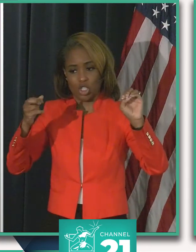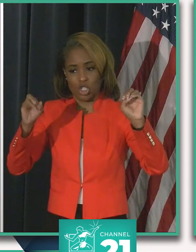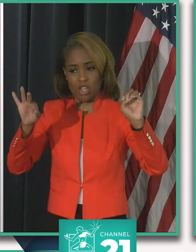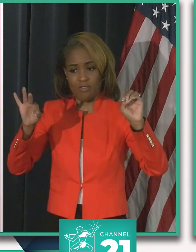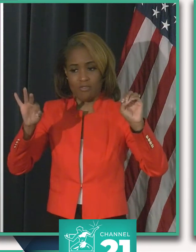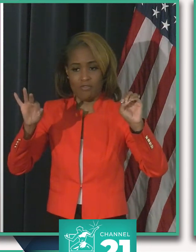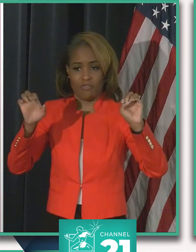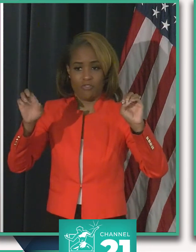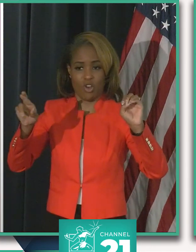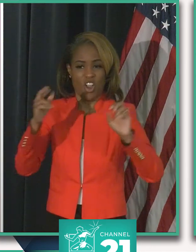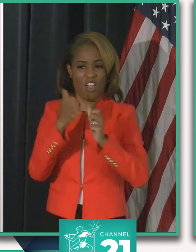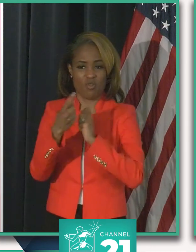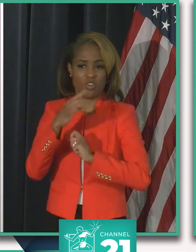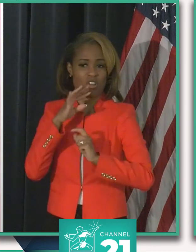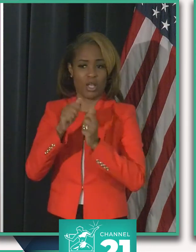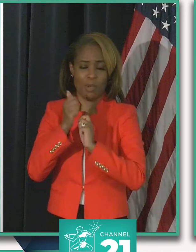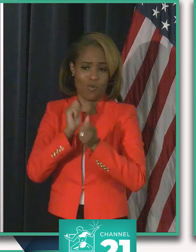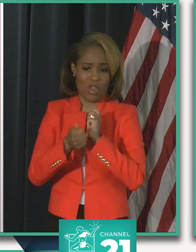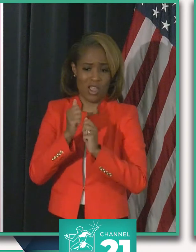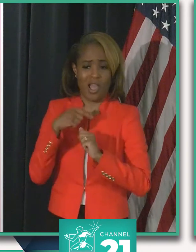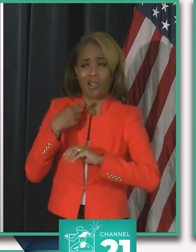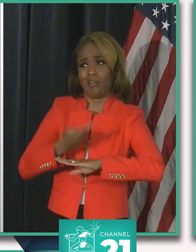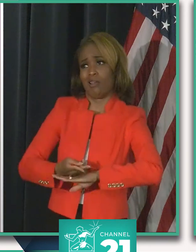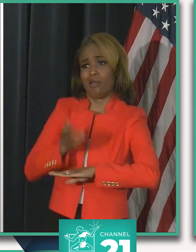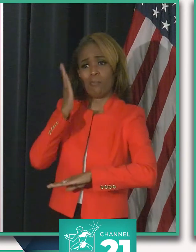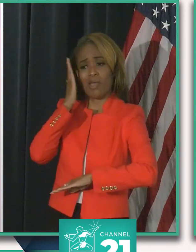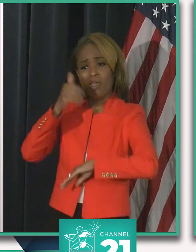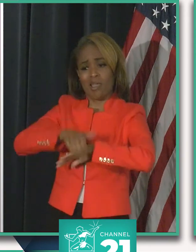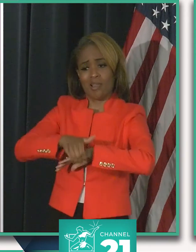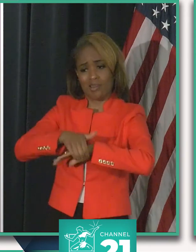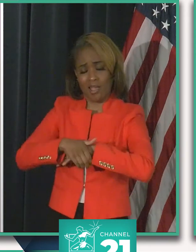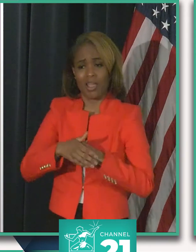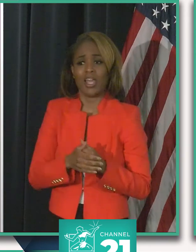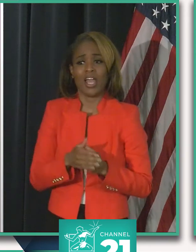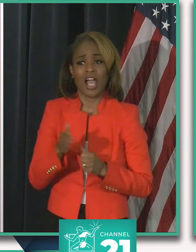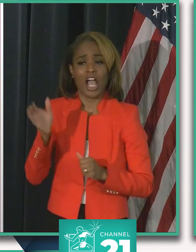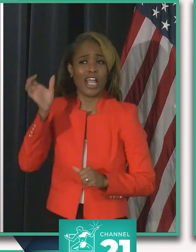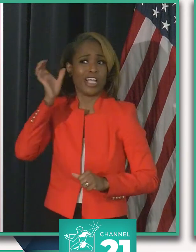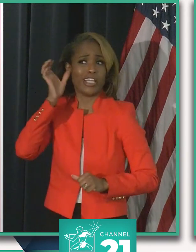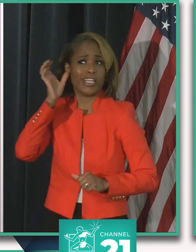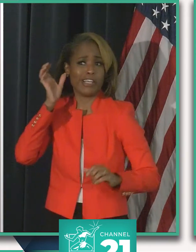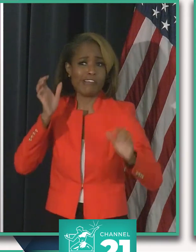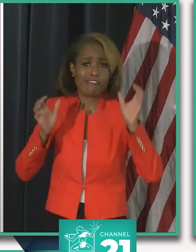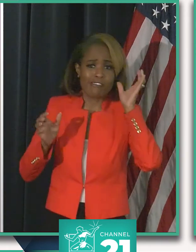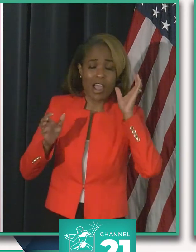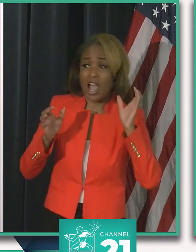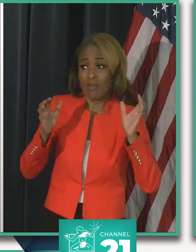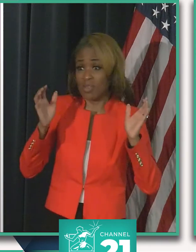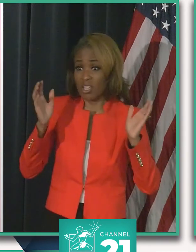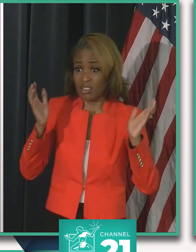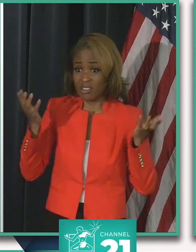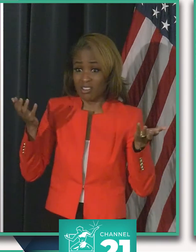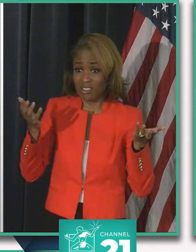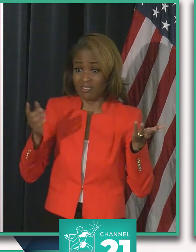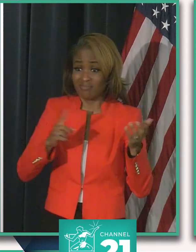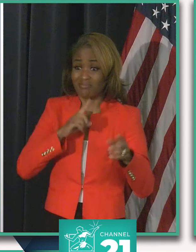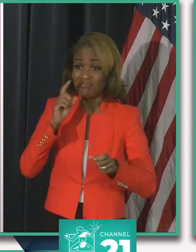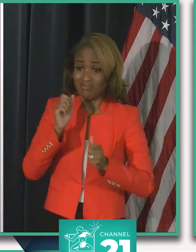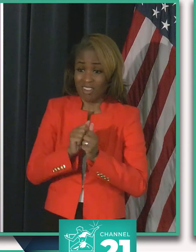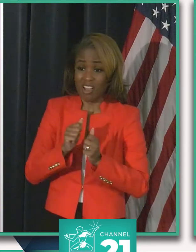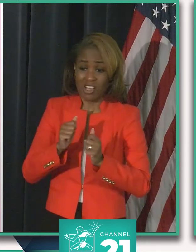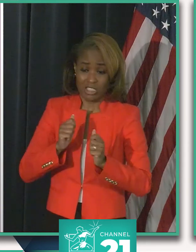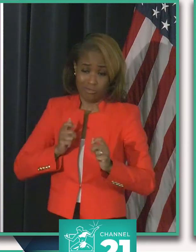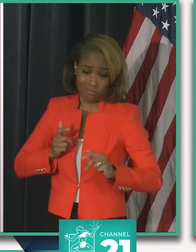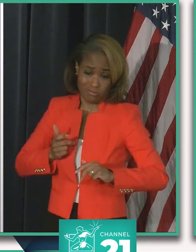I can lay in my bed at night. I'm in Blackstone Manor Cooperative. And I hear, I mean, it's like a drag strip down there.